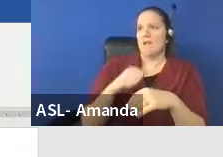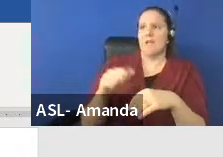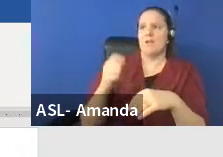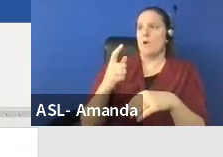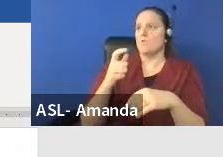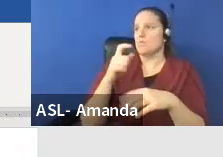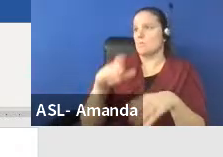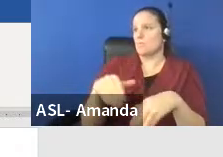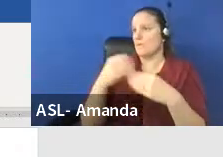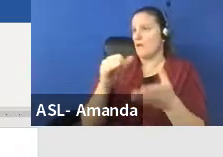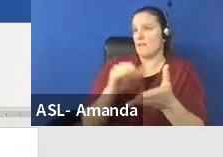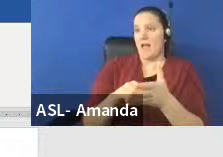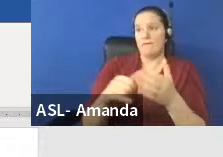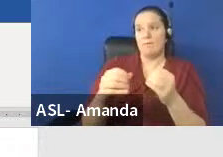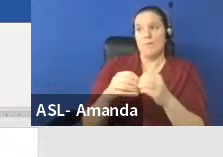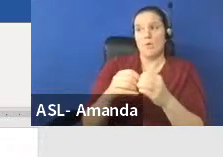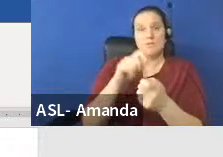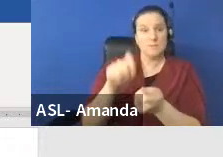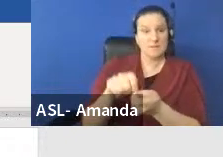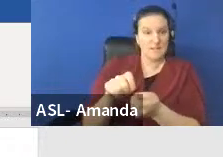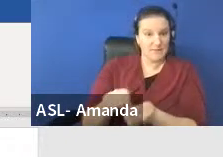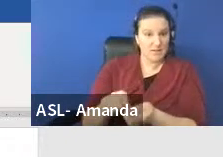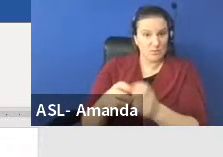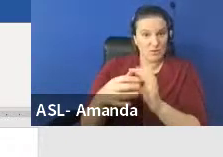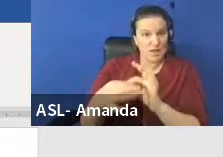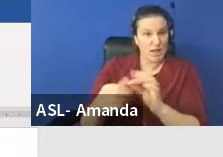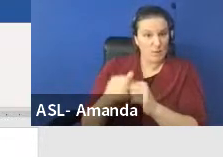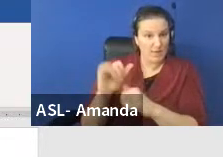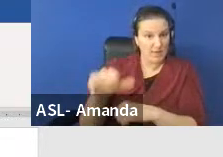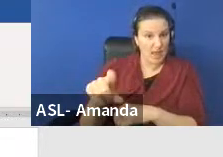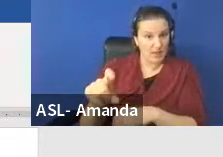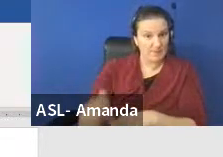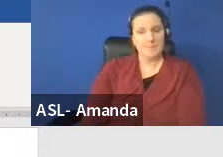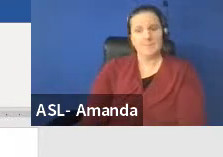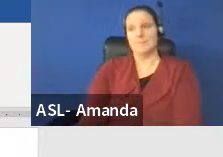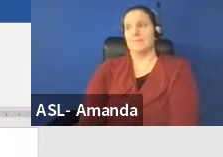whoever provided that might have some more specifics around it.